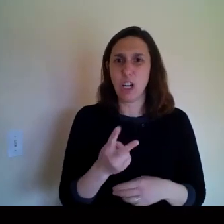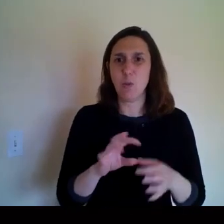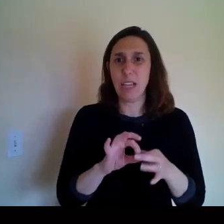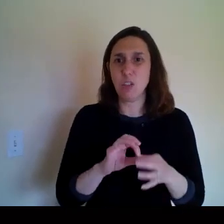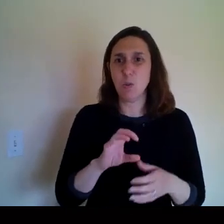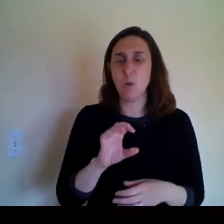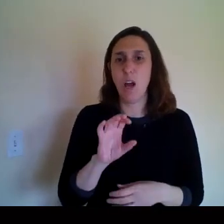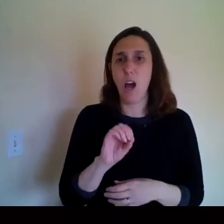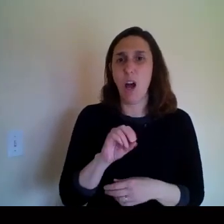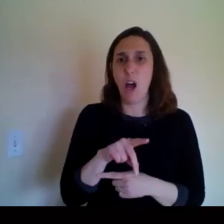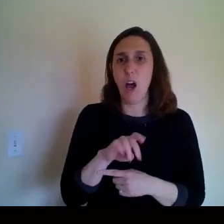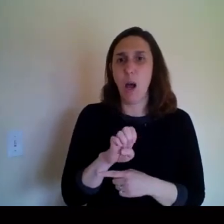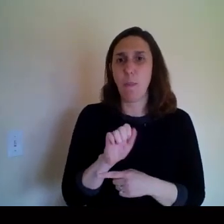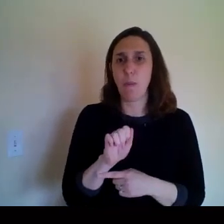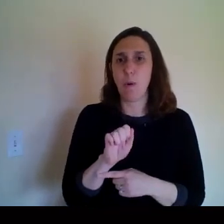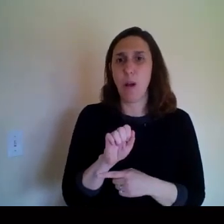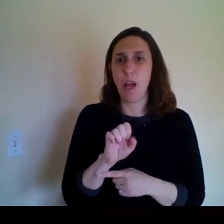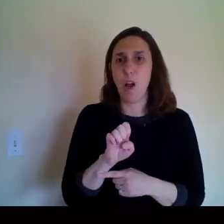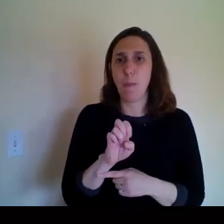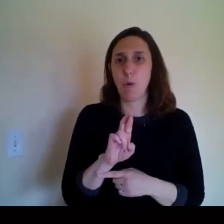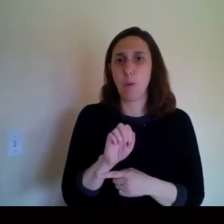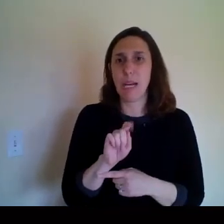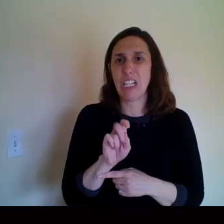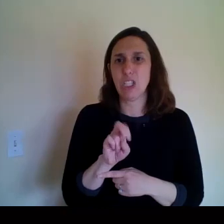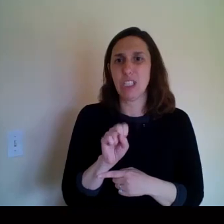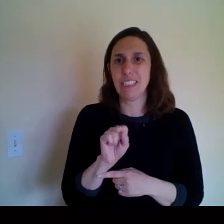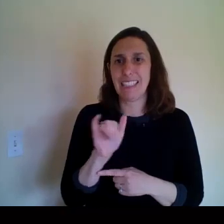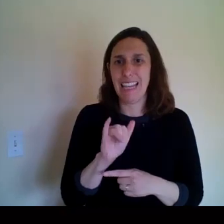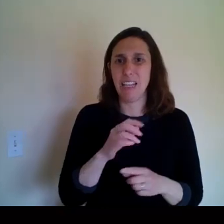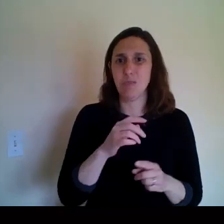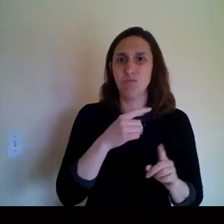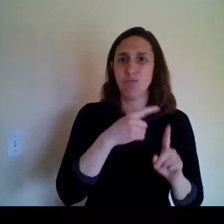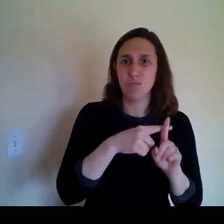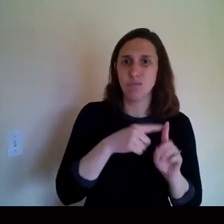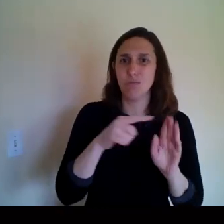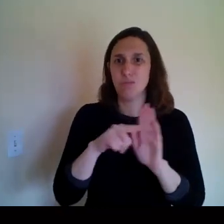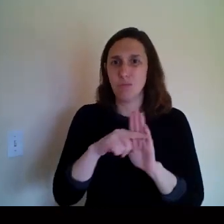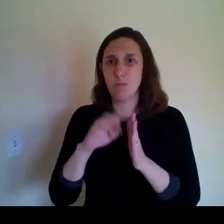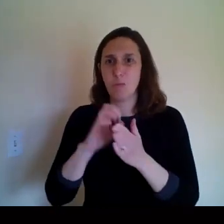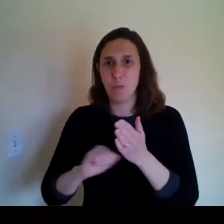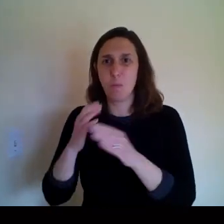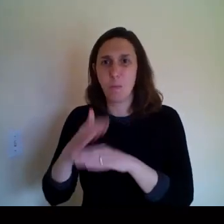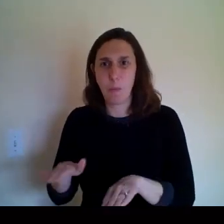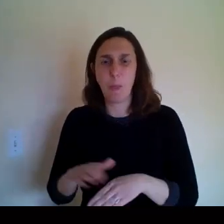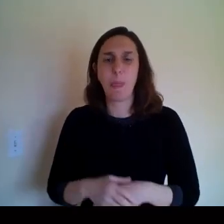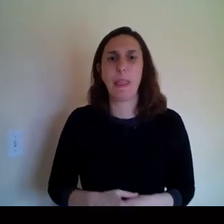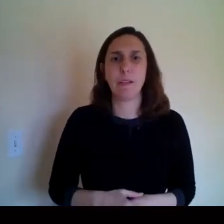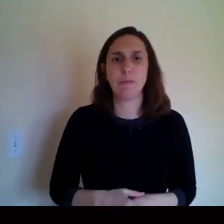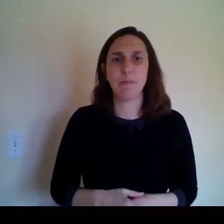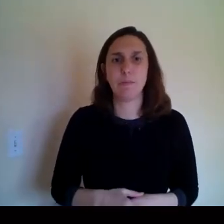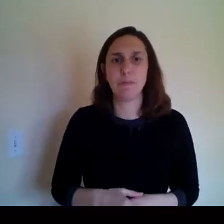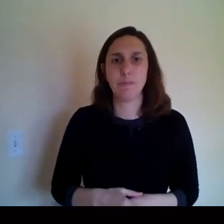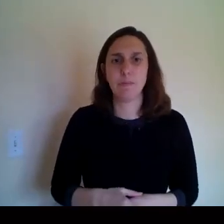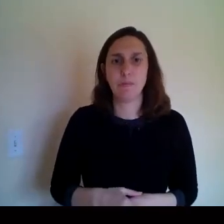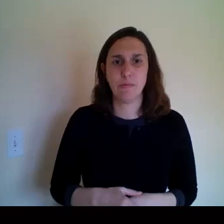the ability to kind of think operationally. And what I mean by operations and inversions is you have